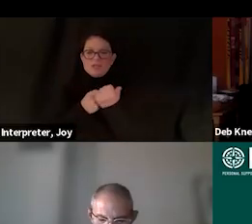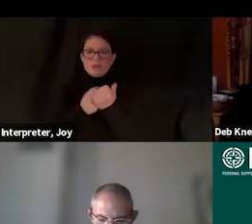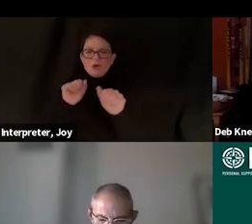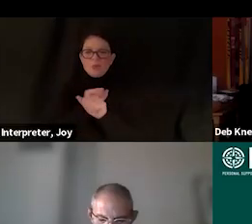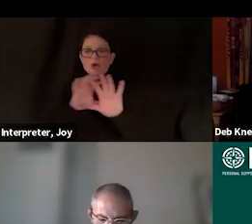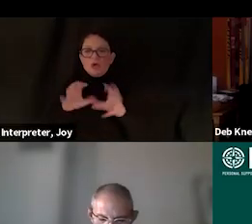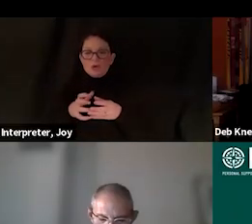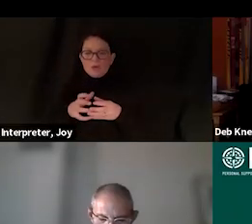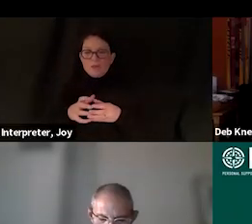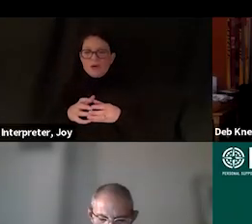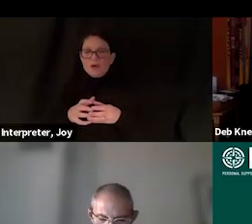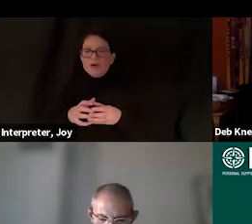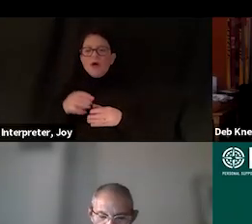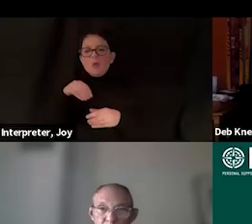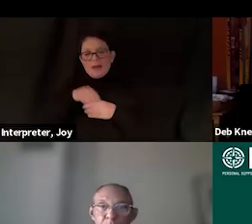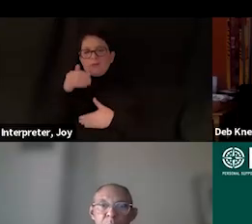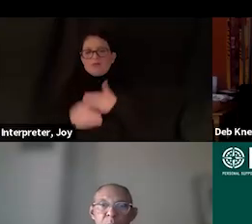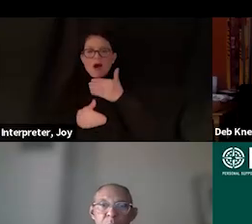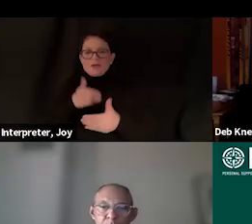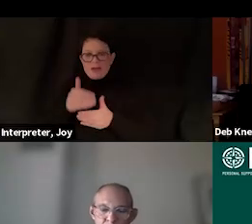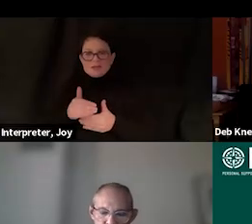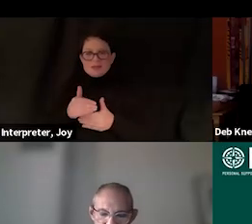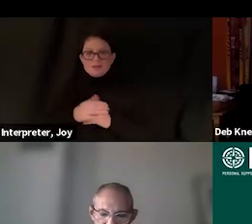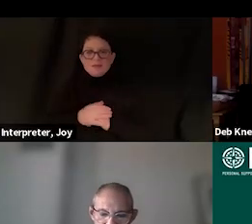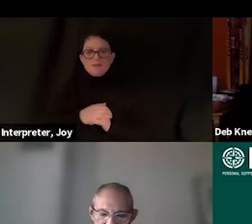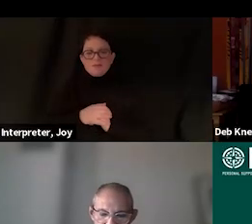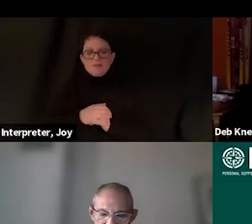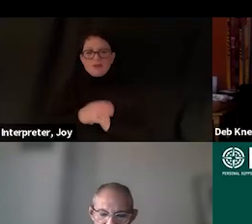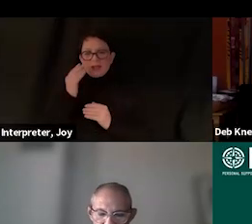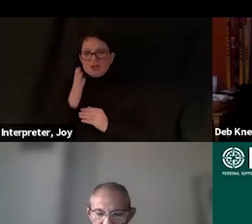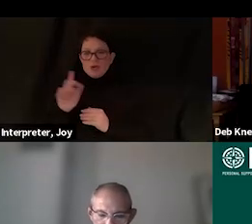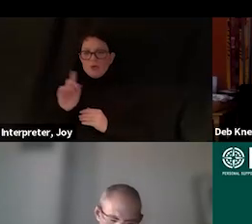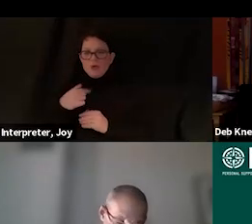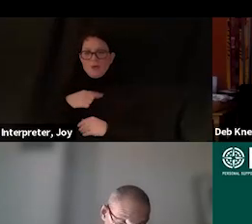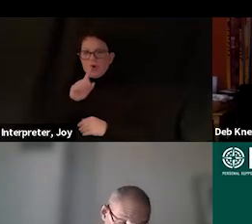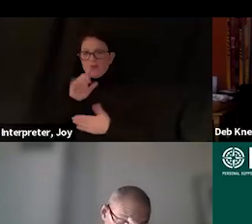group. Where is the progress is at for that?